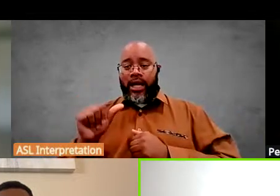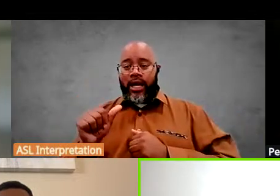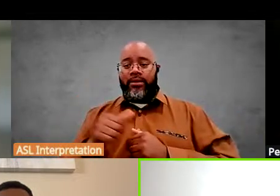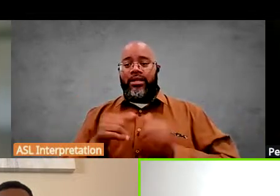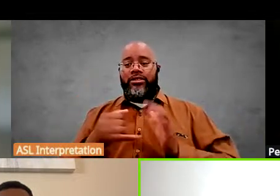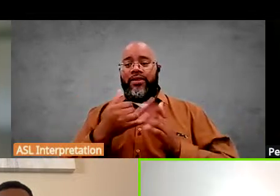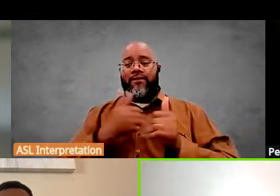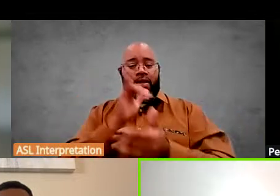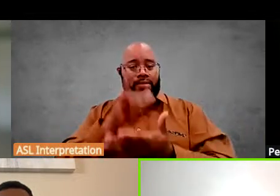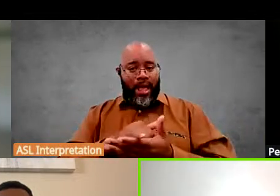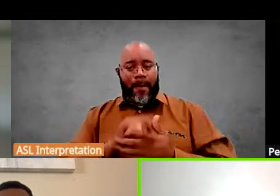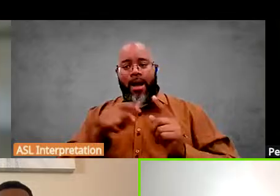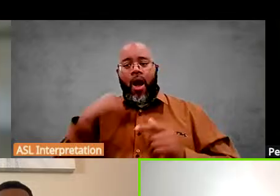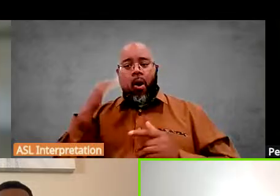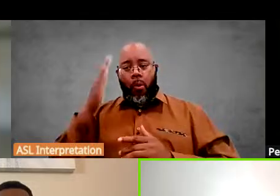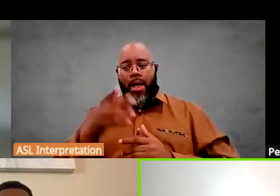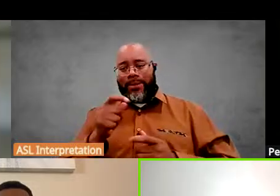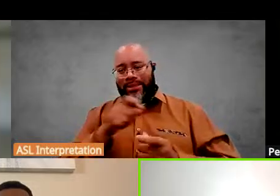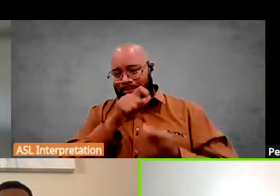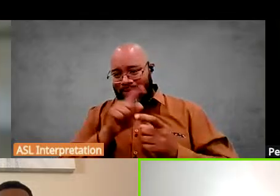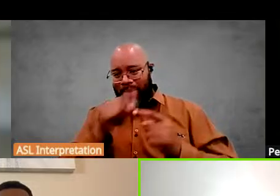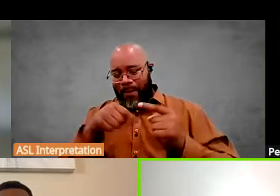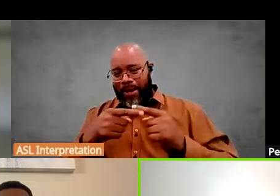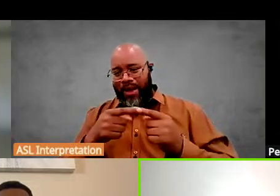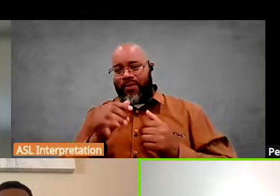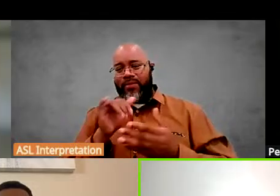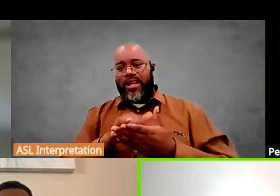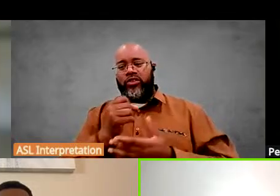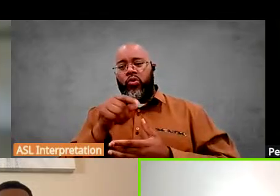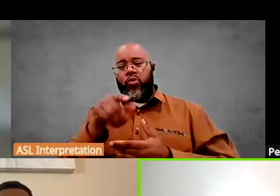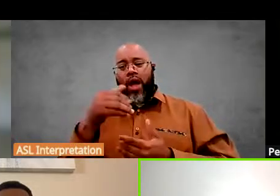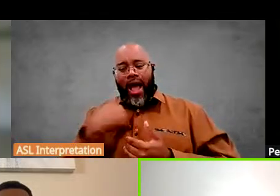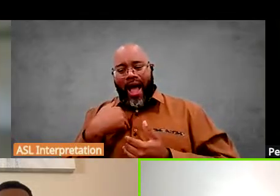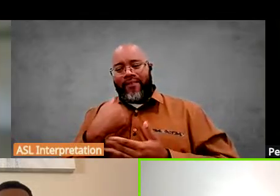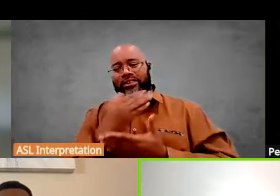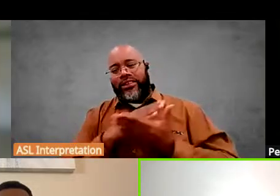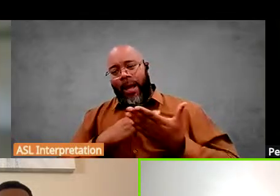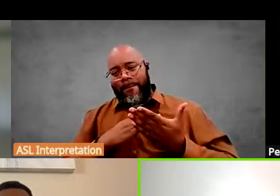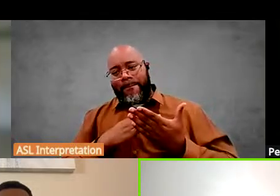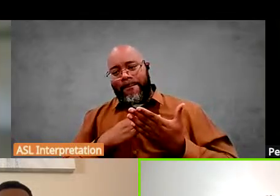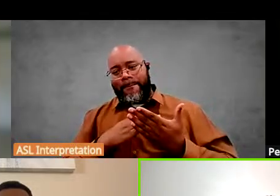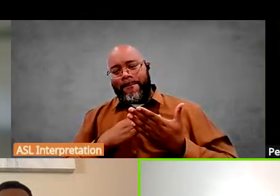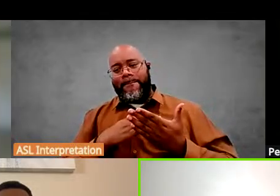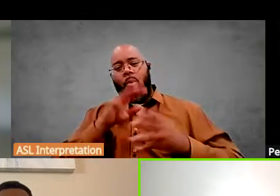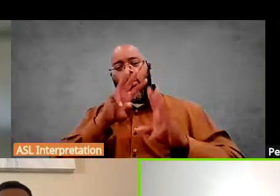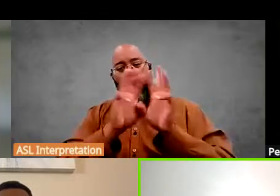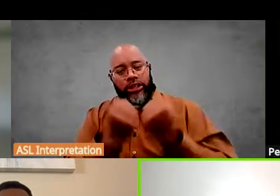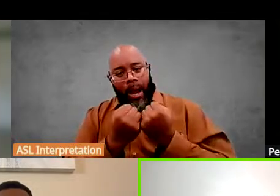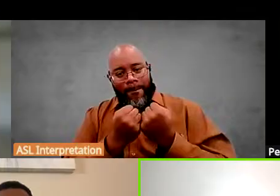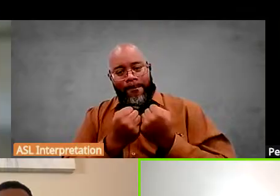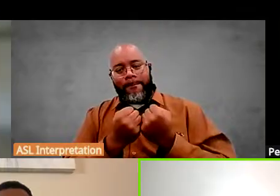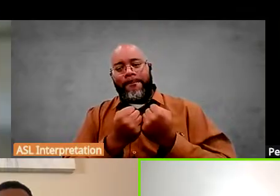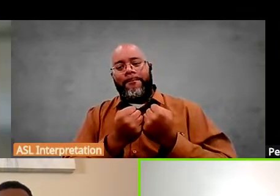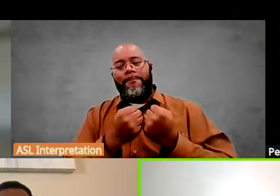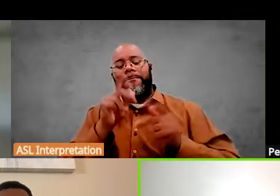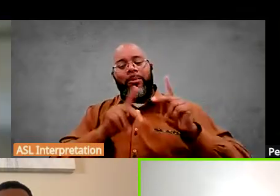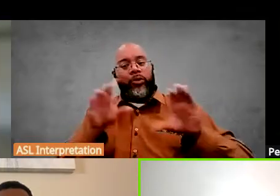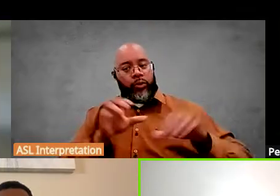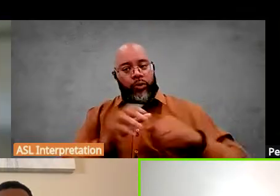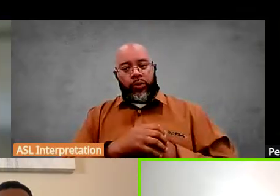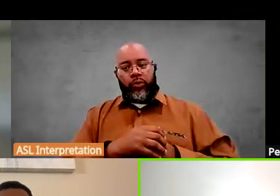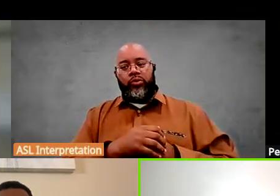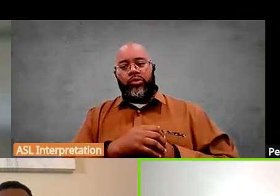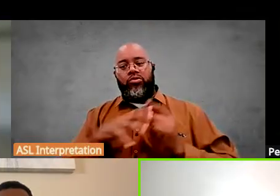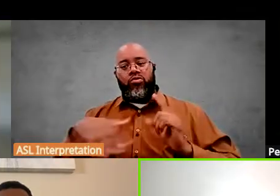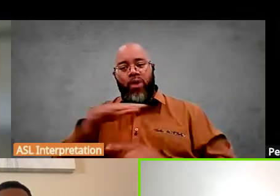follow that up, but I'm going to be specific about, so you've got some workshops that basically people do